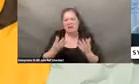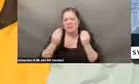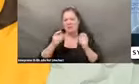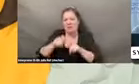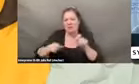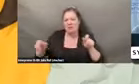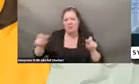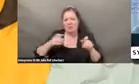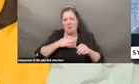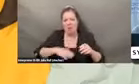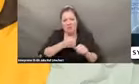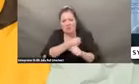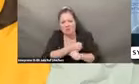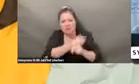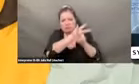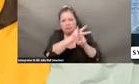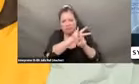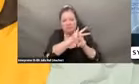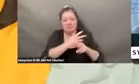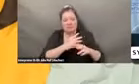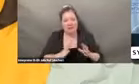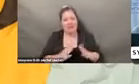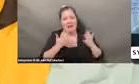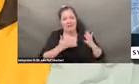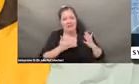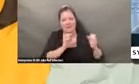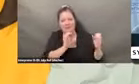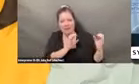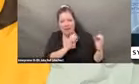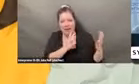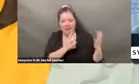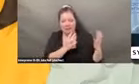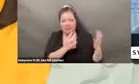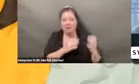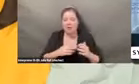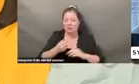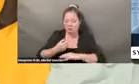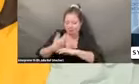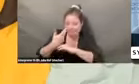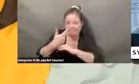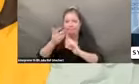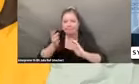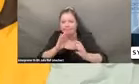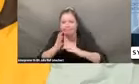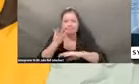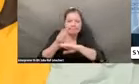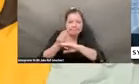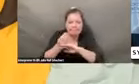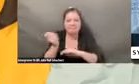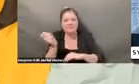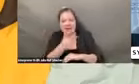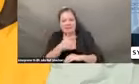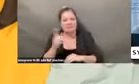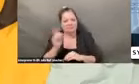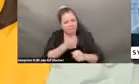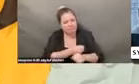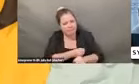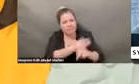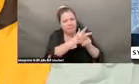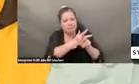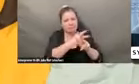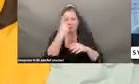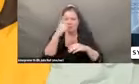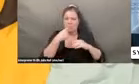and definitely useful for the users that use sign language. So it's mentioned there,